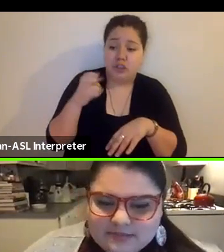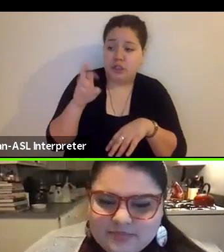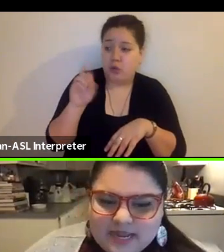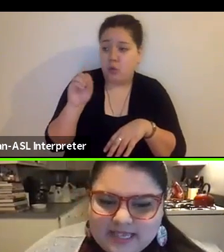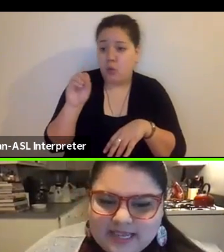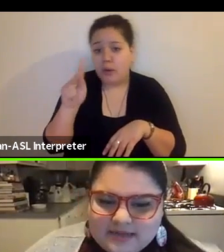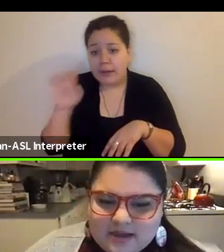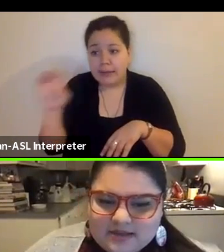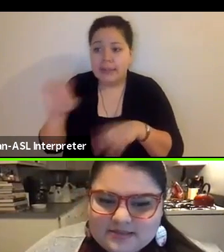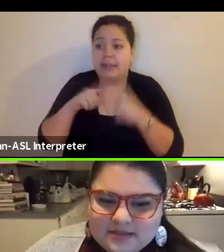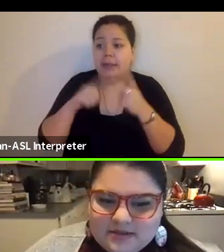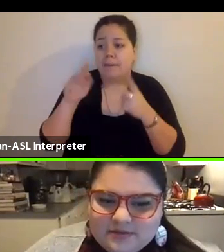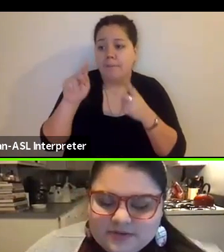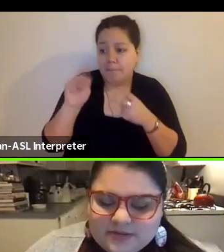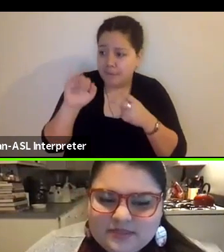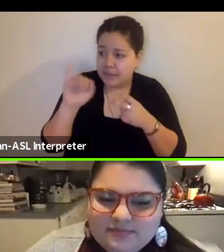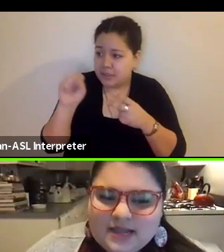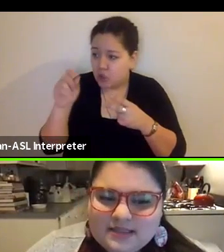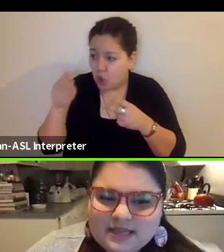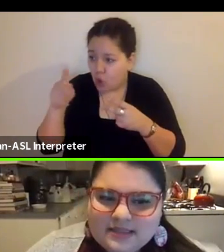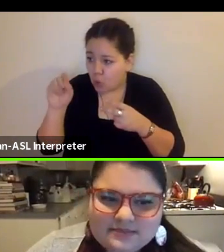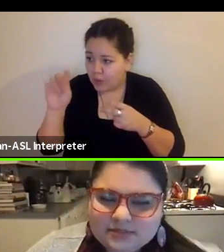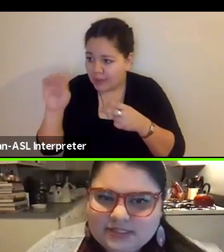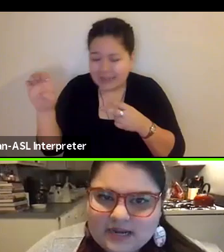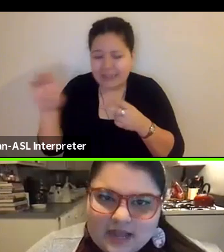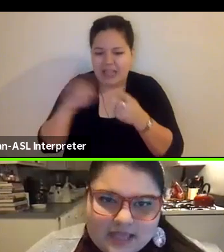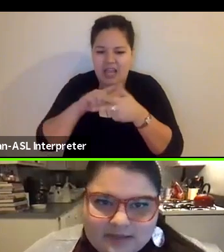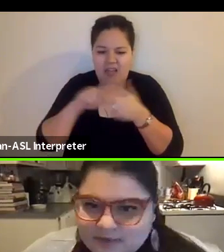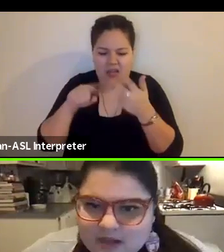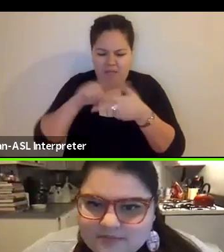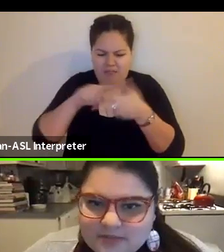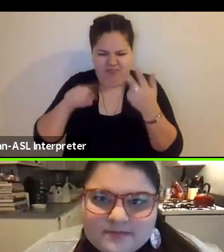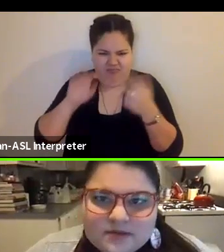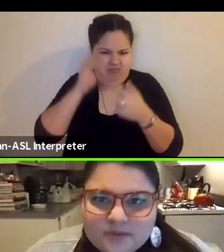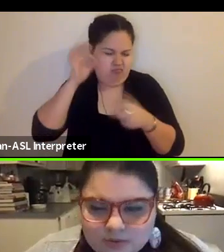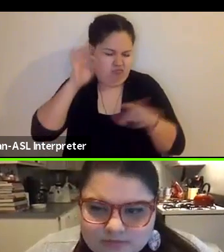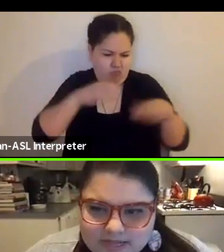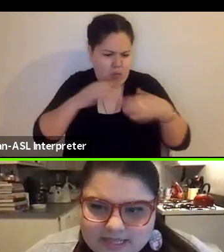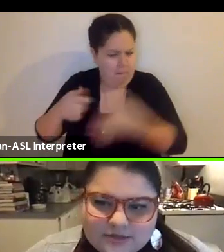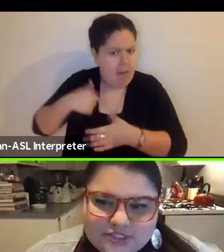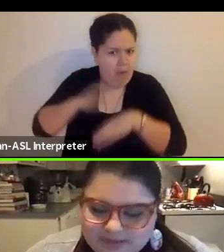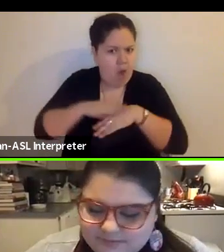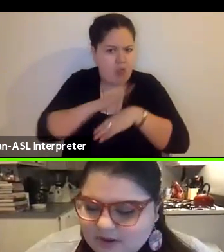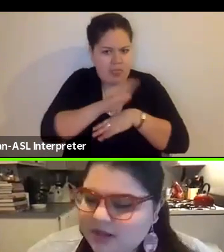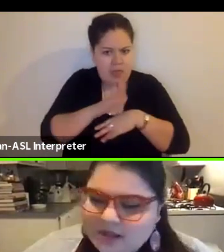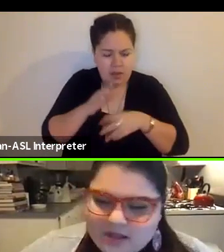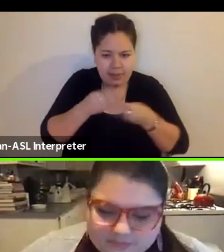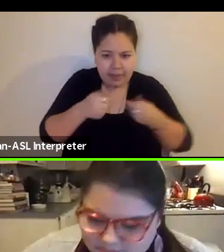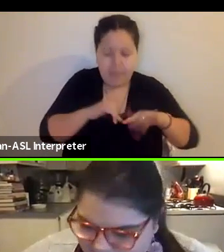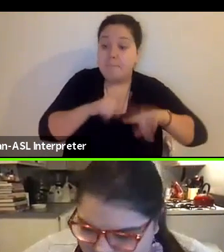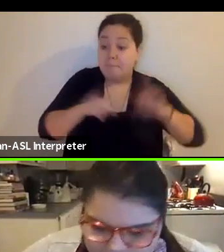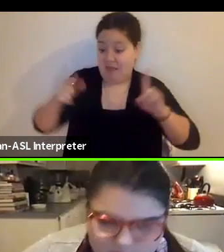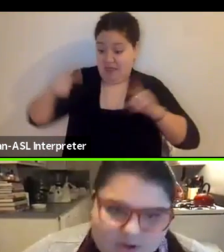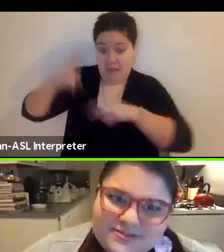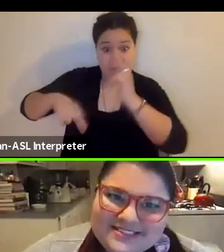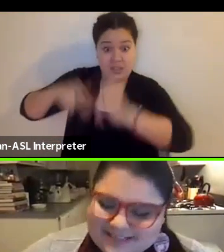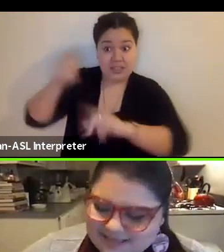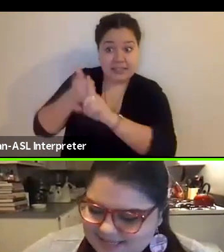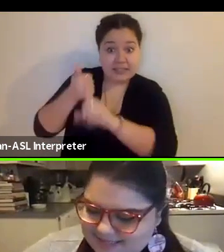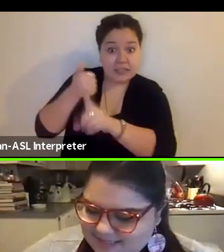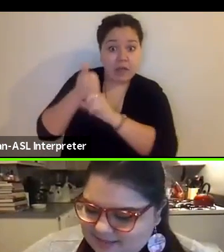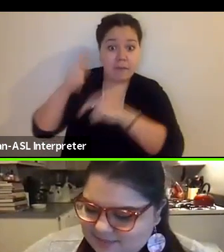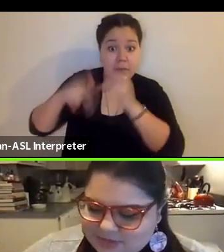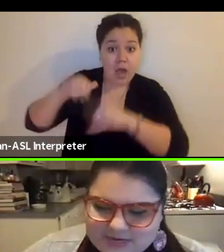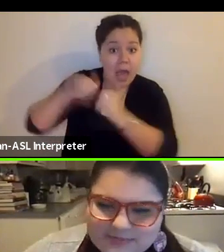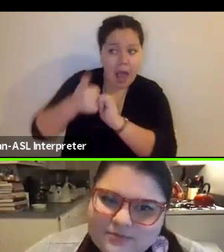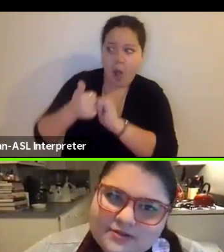I was like, but I cannot forget the fact that this building that I am from comes from oil money, which came from, again, post